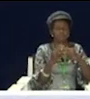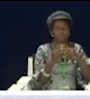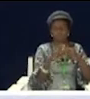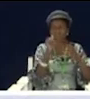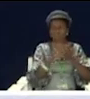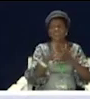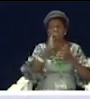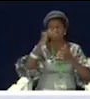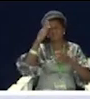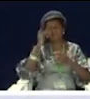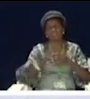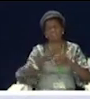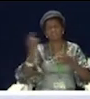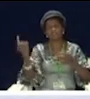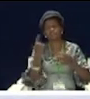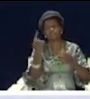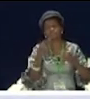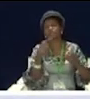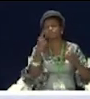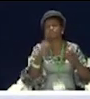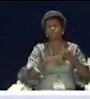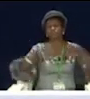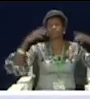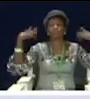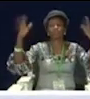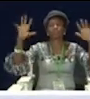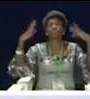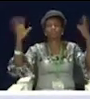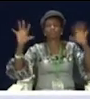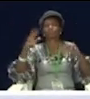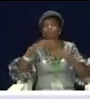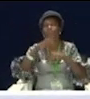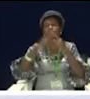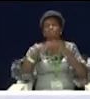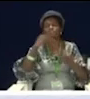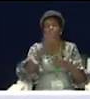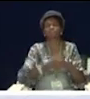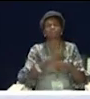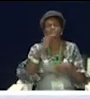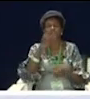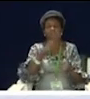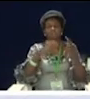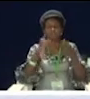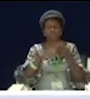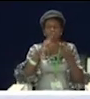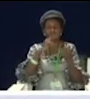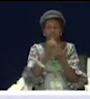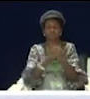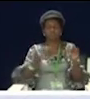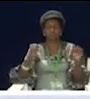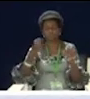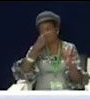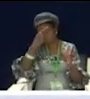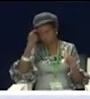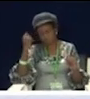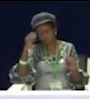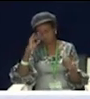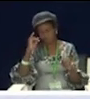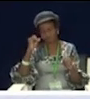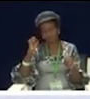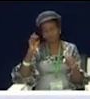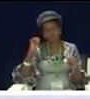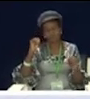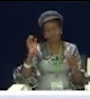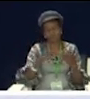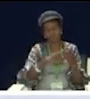That is why I always ask you to clap when souls are coming to be saved. Because by so